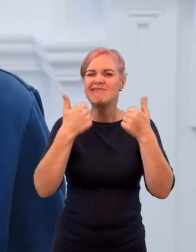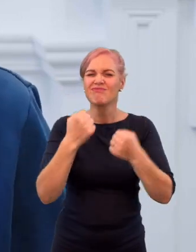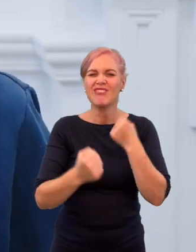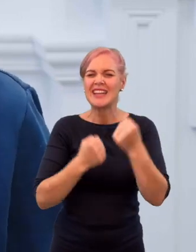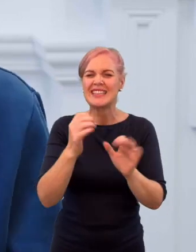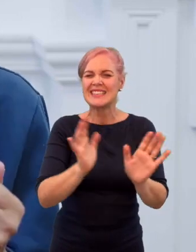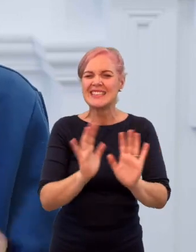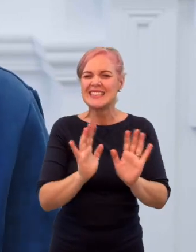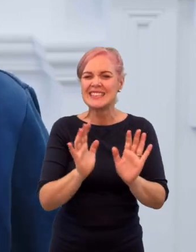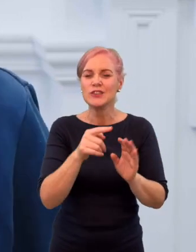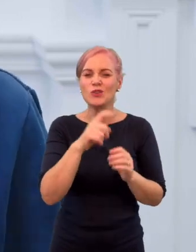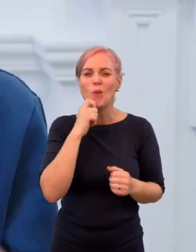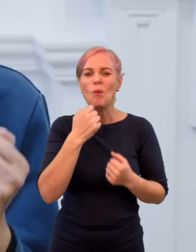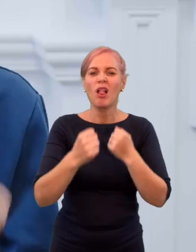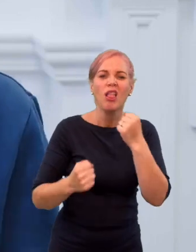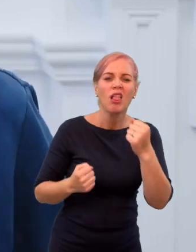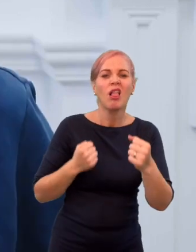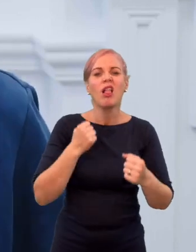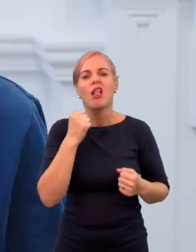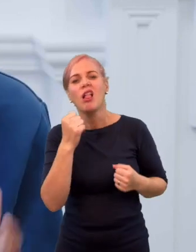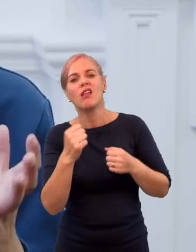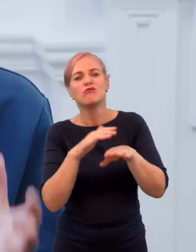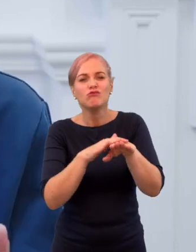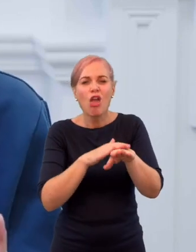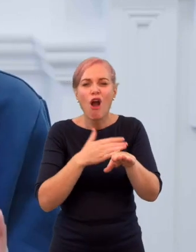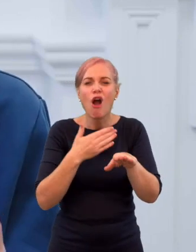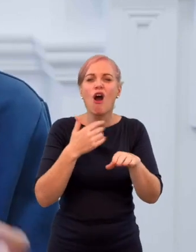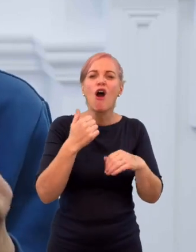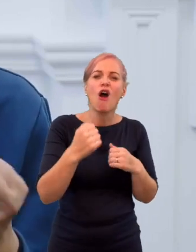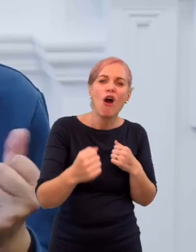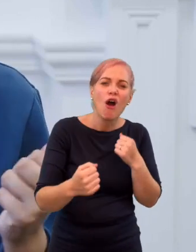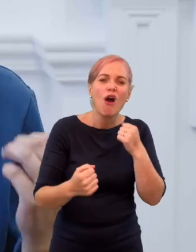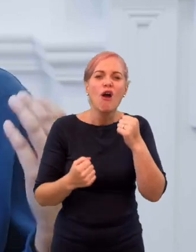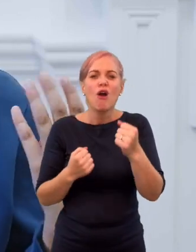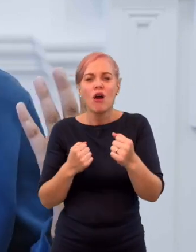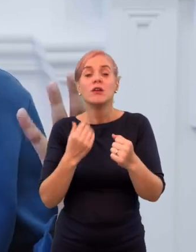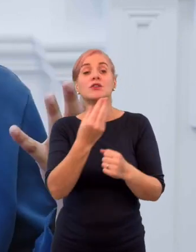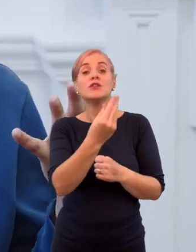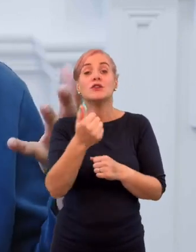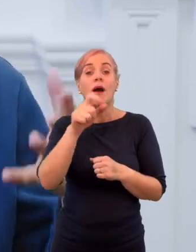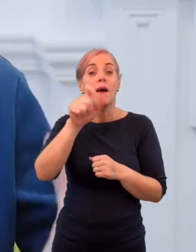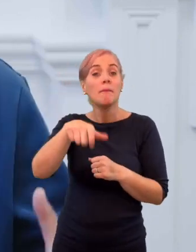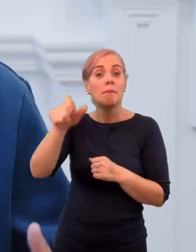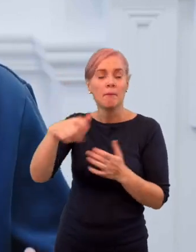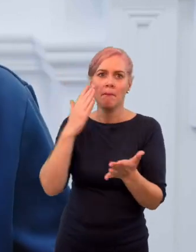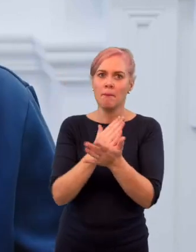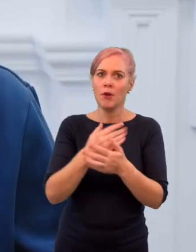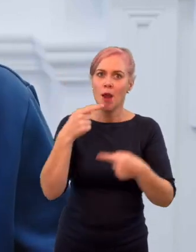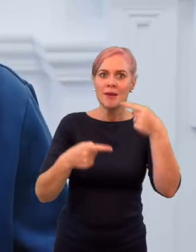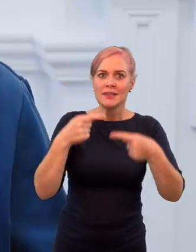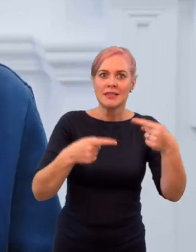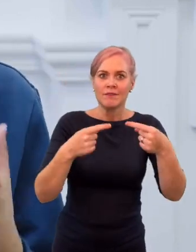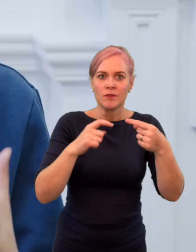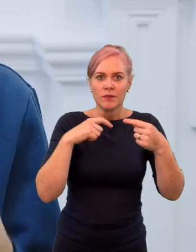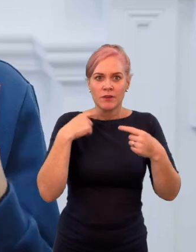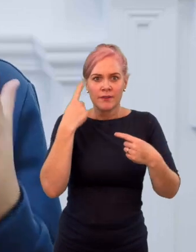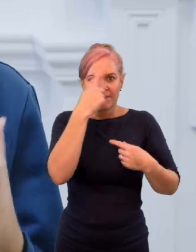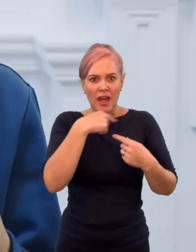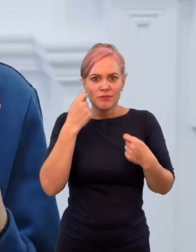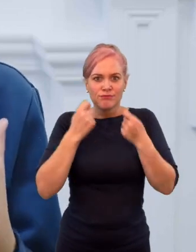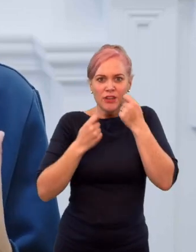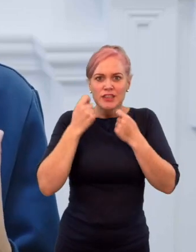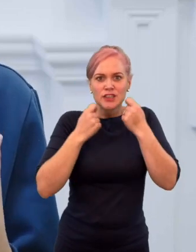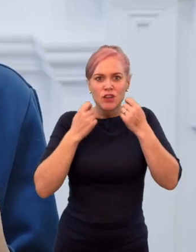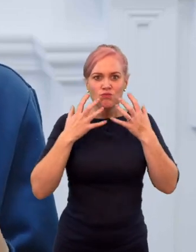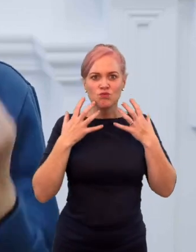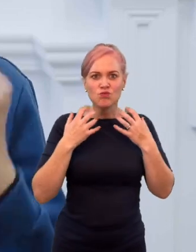good runners, so they'll show that in the way that they move. They're going to be a little bit slower than Amber. There's going to be students who are very competitive with her, so they'll show that